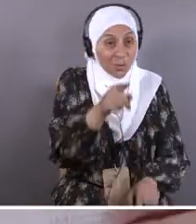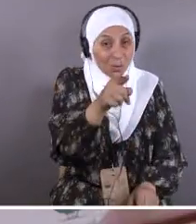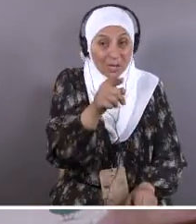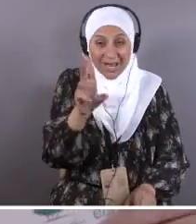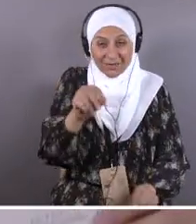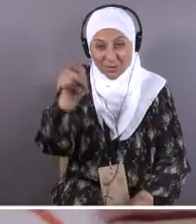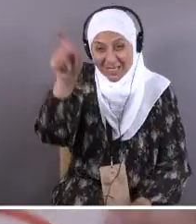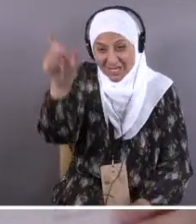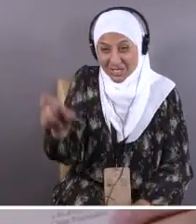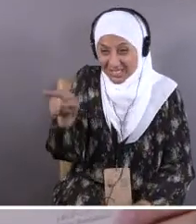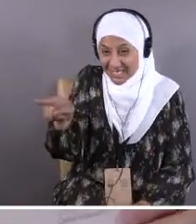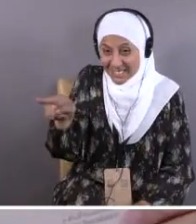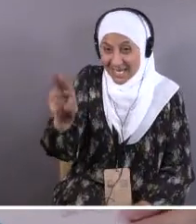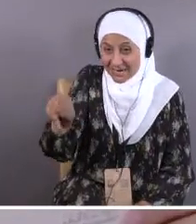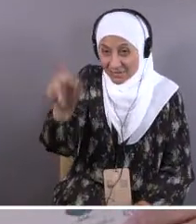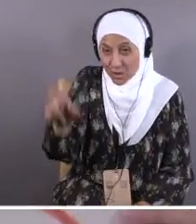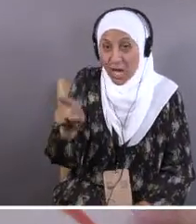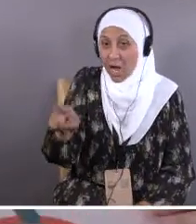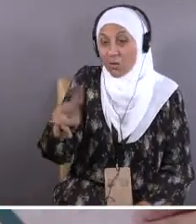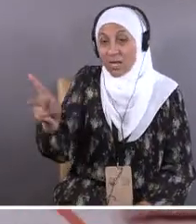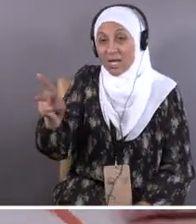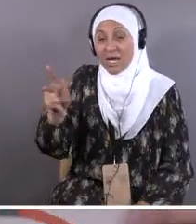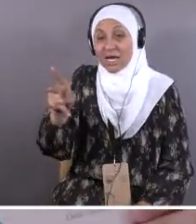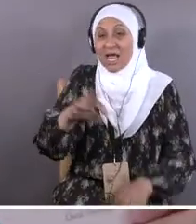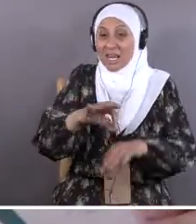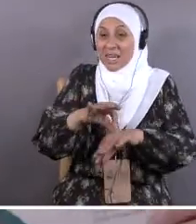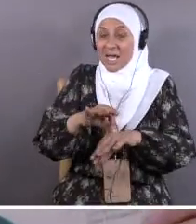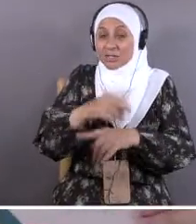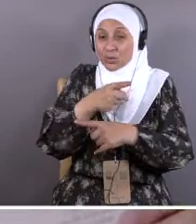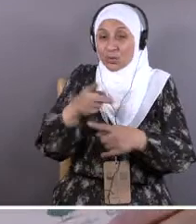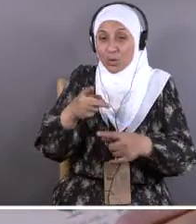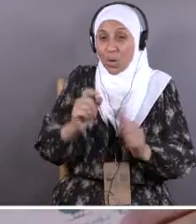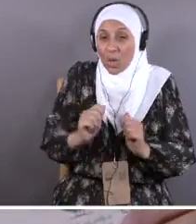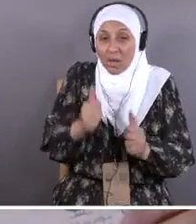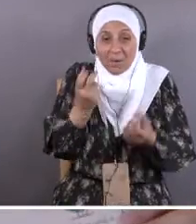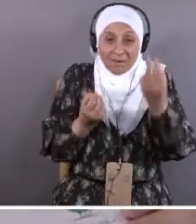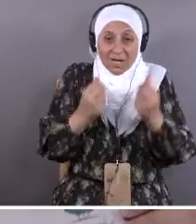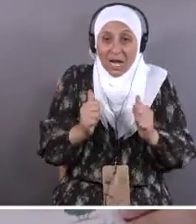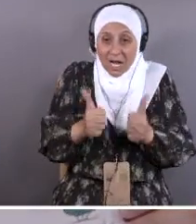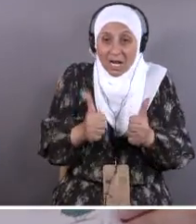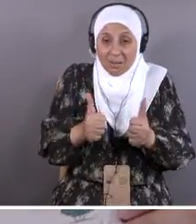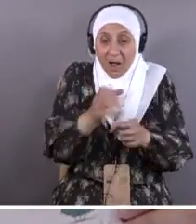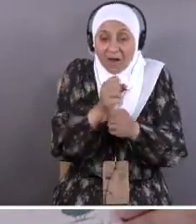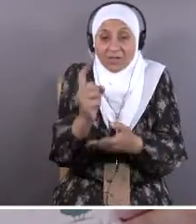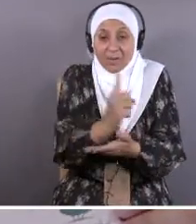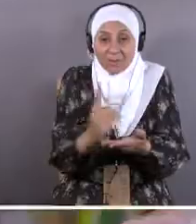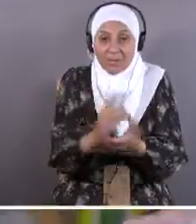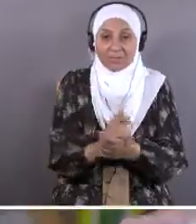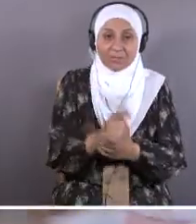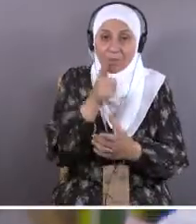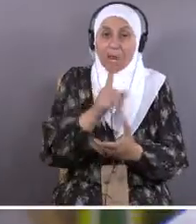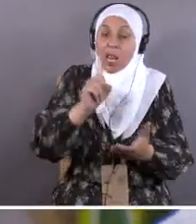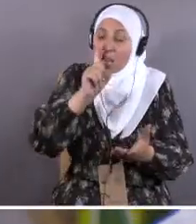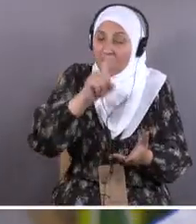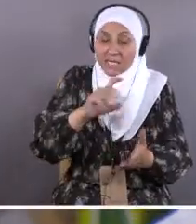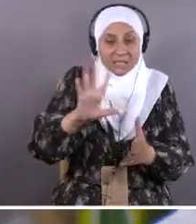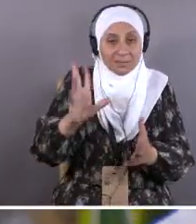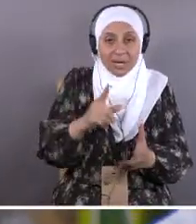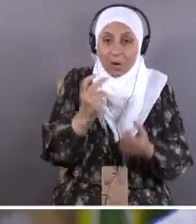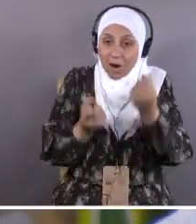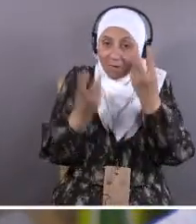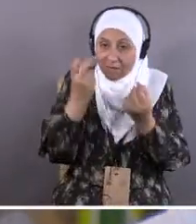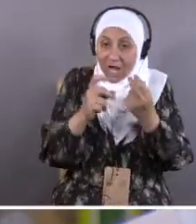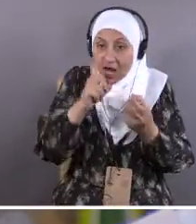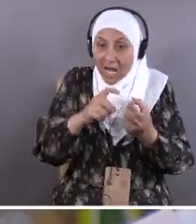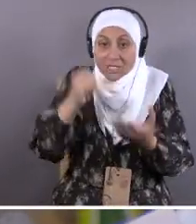we going to be able to encourage people that have initiatives? How can we encourage them to have real initiatives? There should